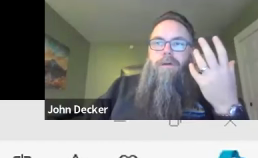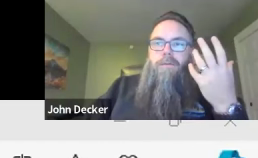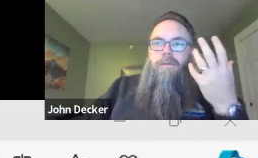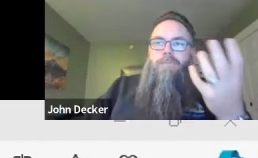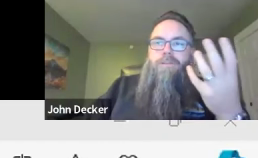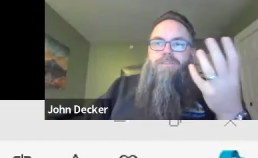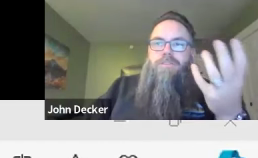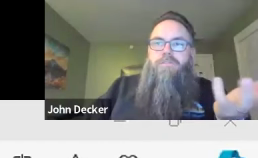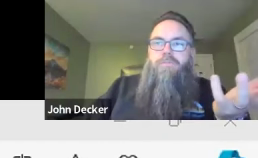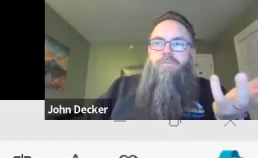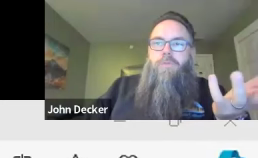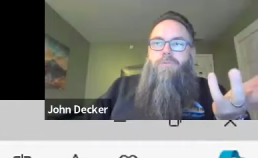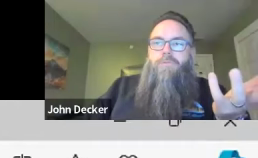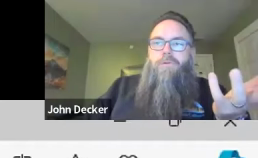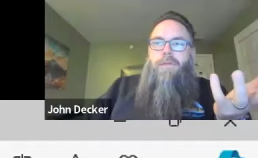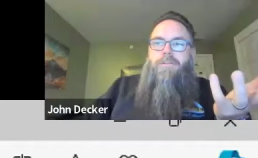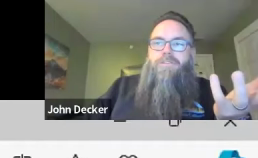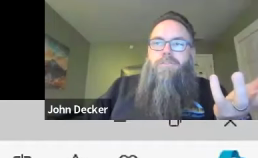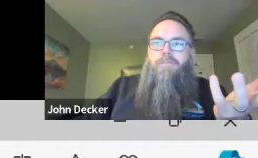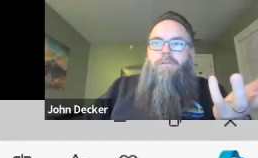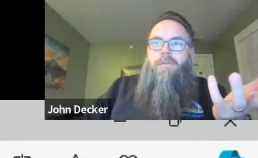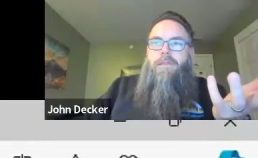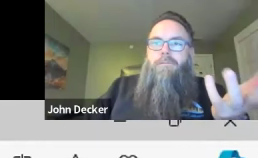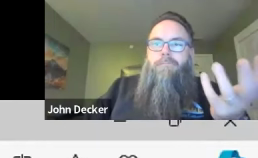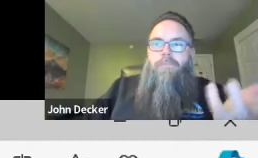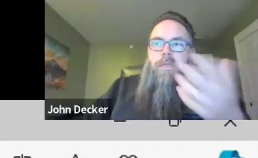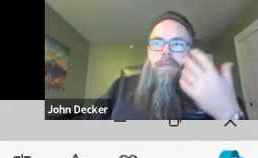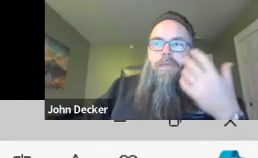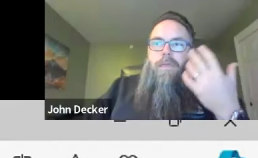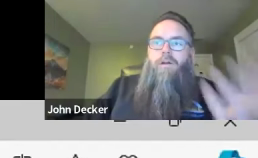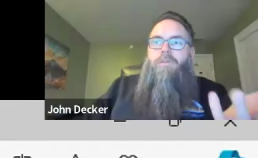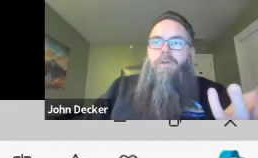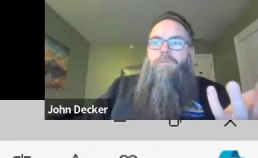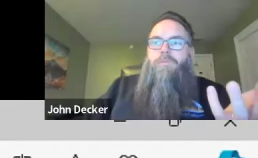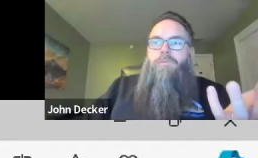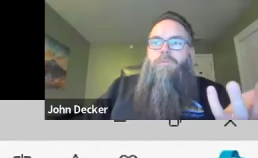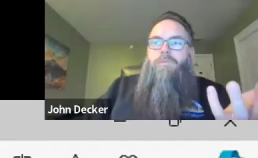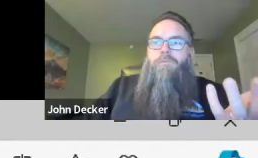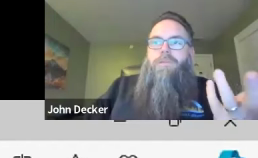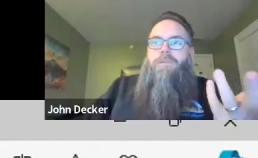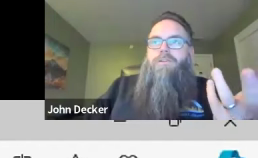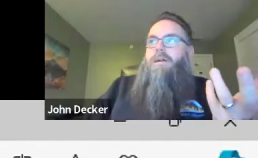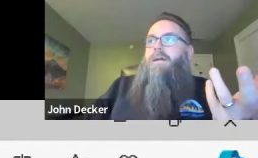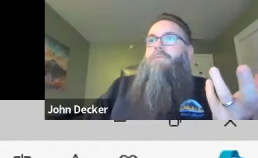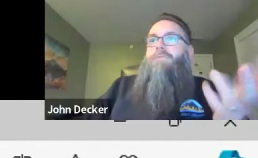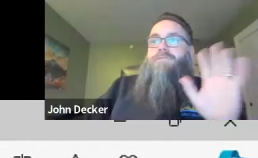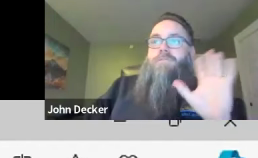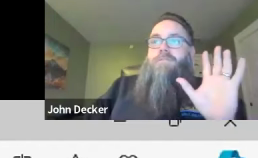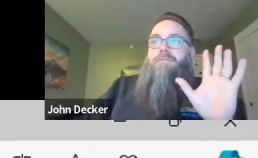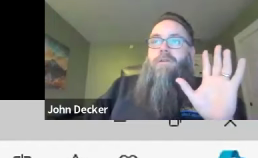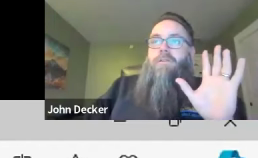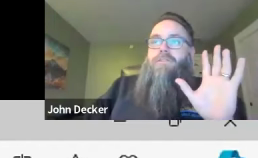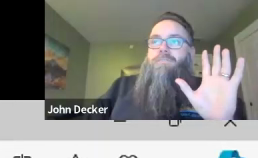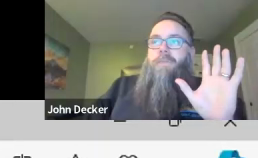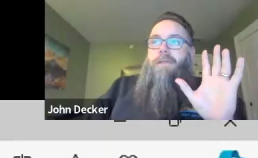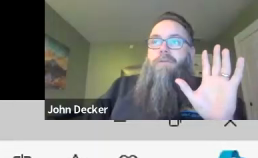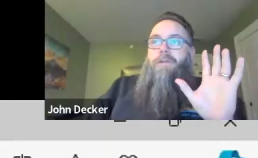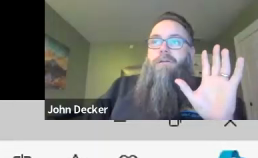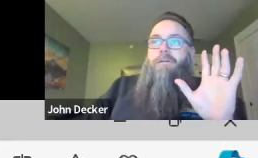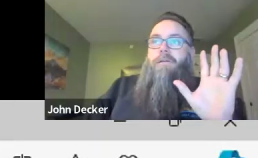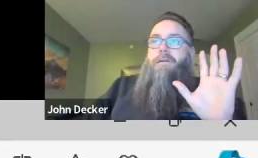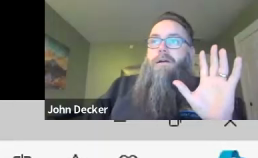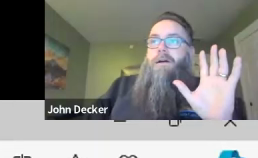the information is under the rate reform page at the very beginning. And on the rate reform page, first you can see the very large